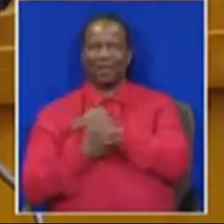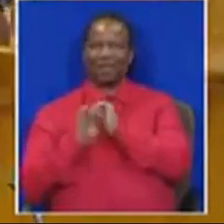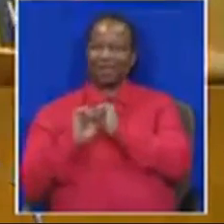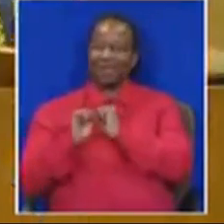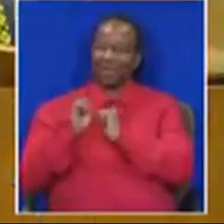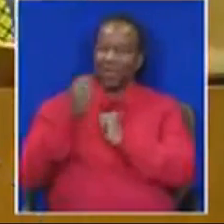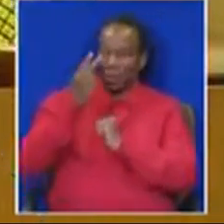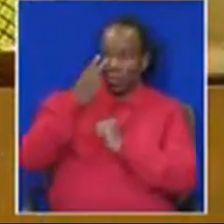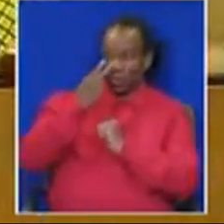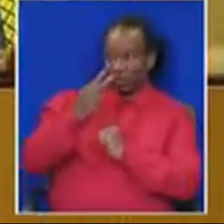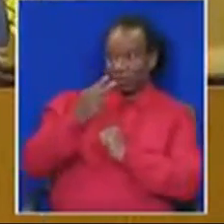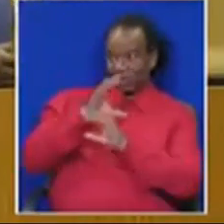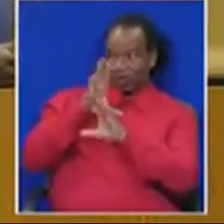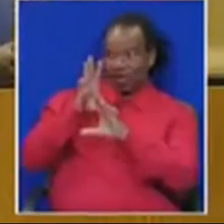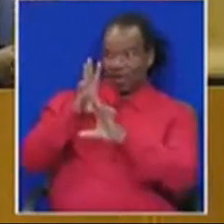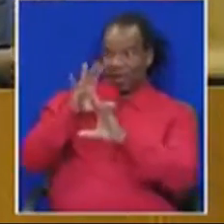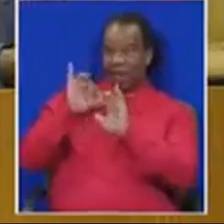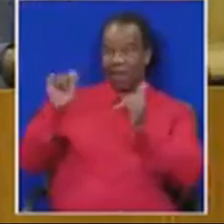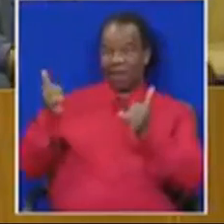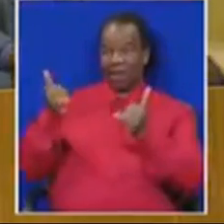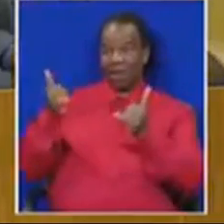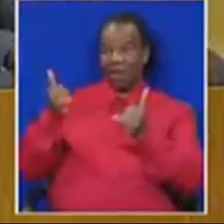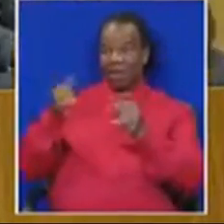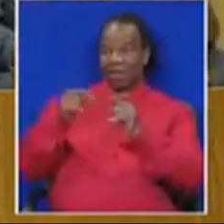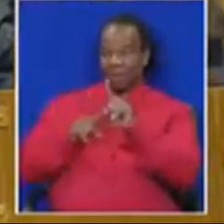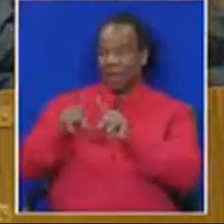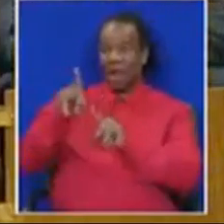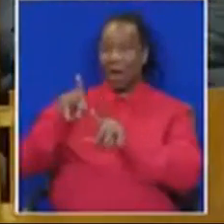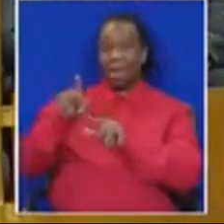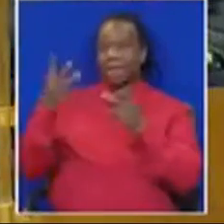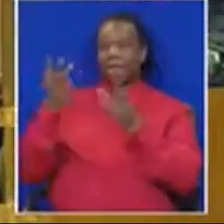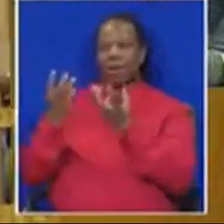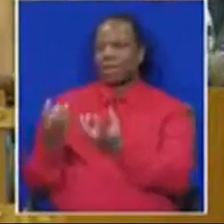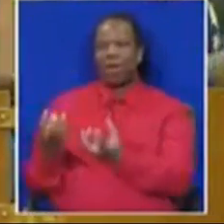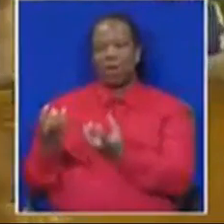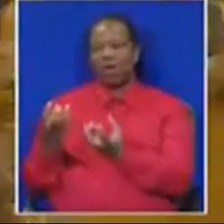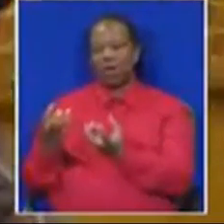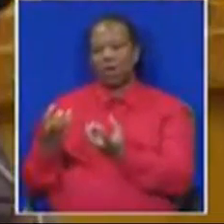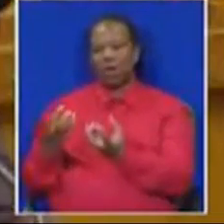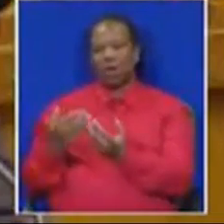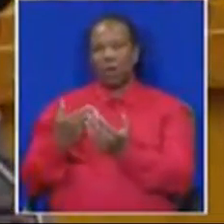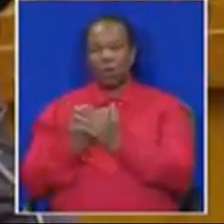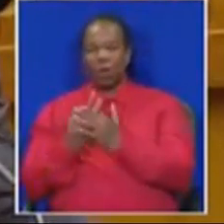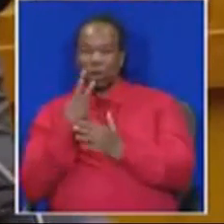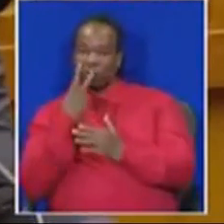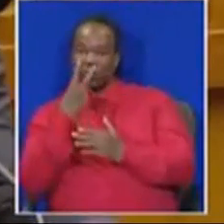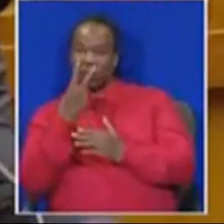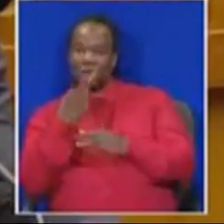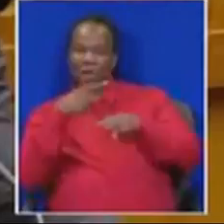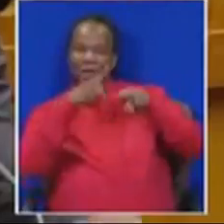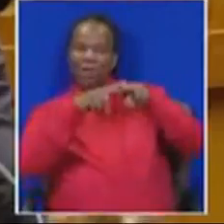the triumph over poverty. We can see the end of the battle against